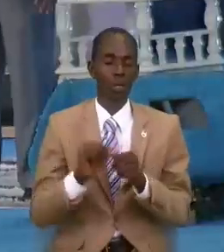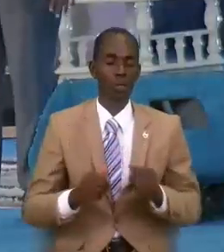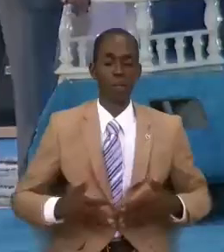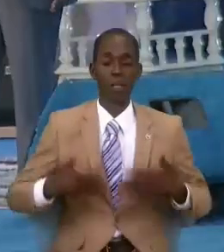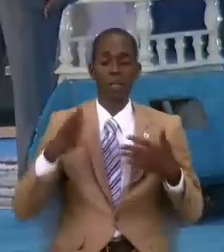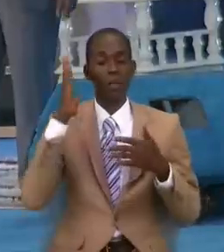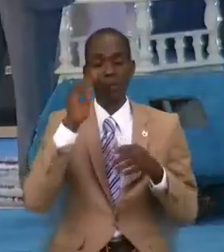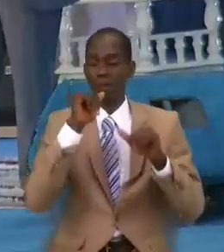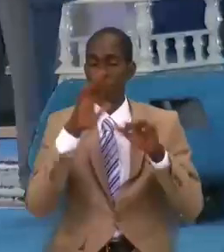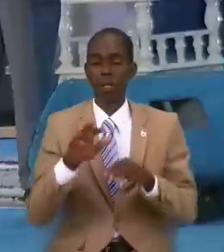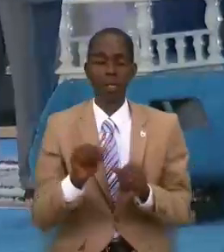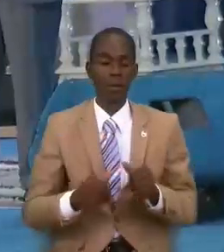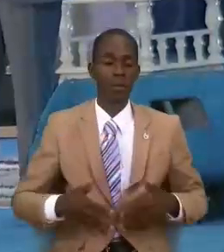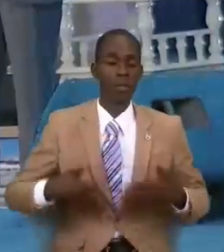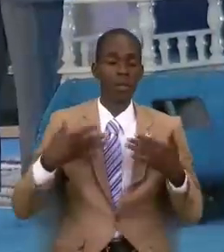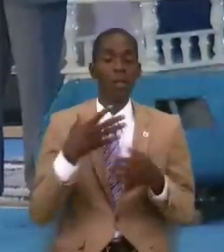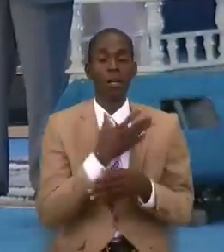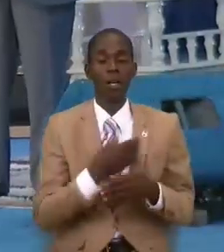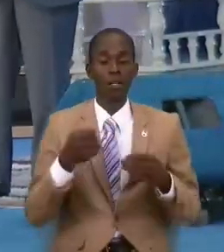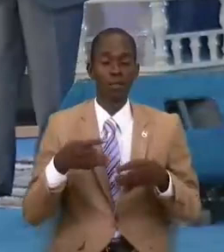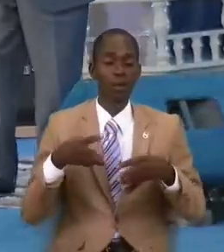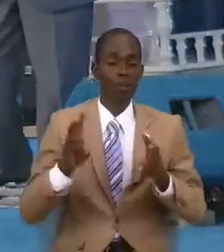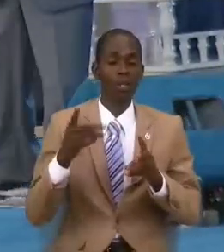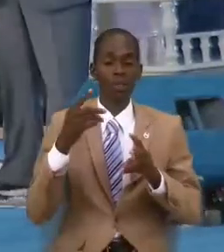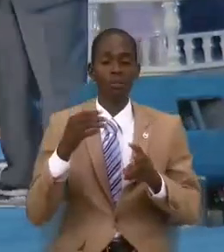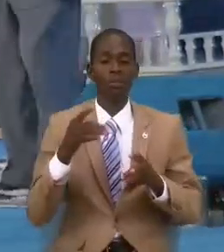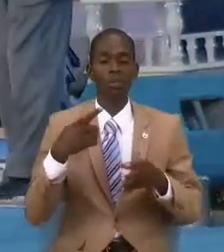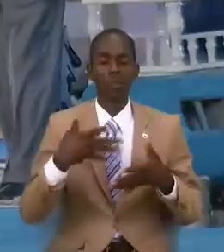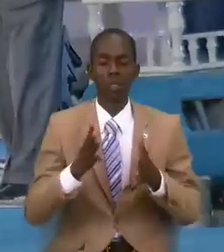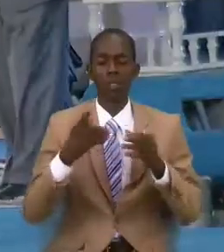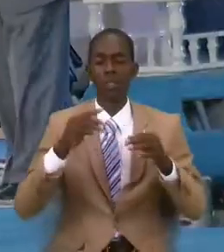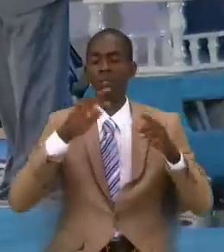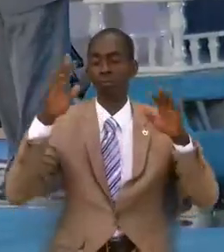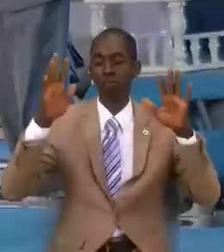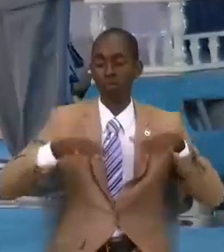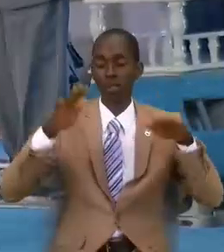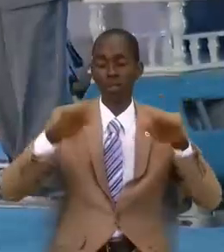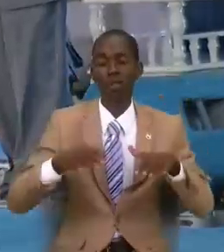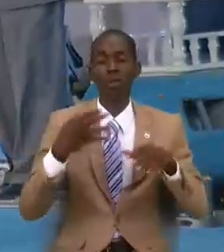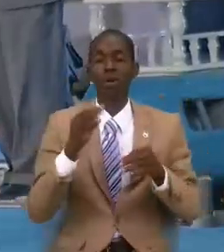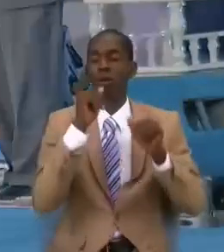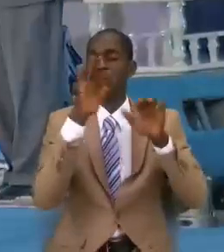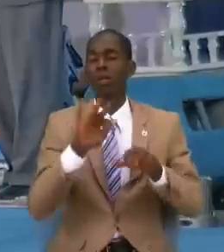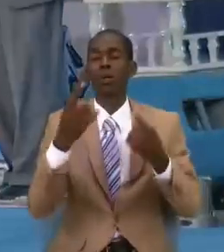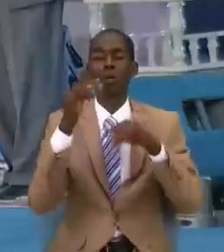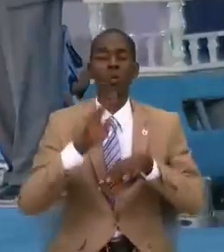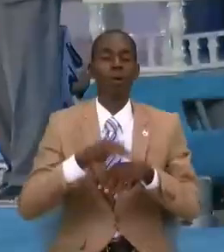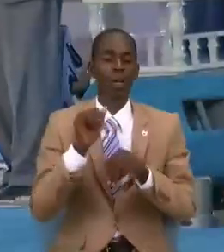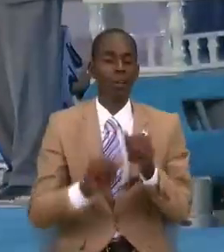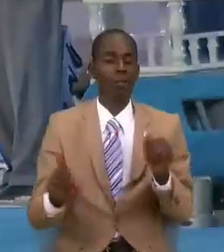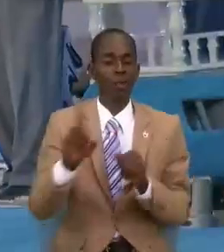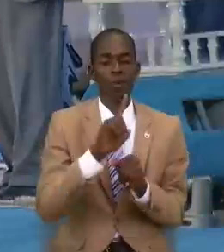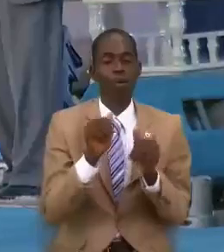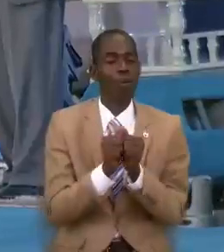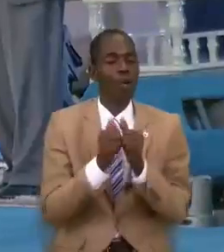of blessing from heaven will come upon everyone without exception, here and there,